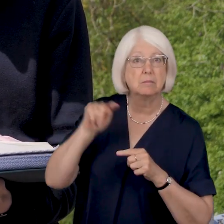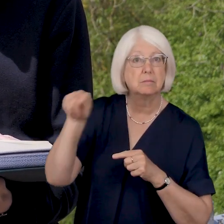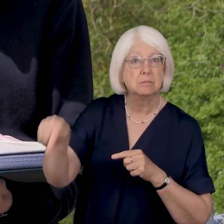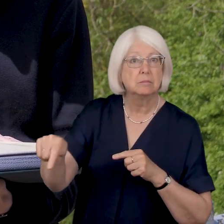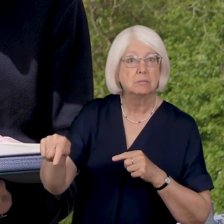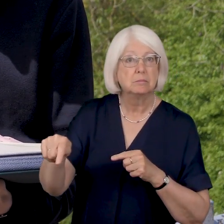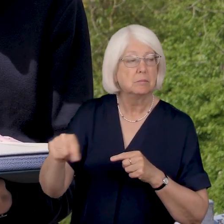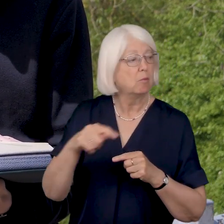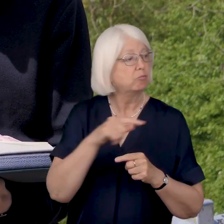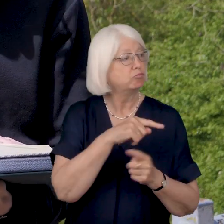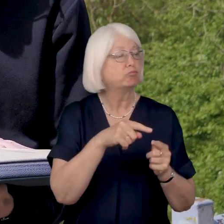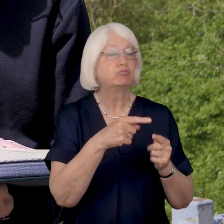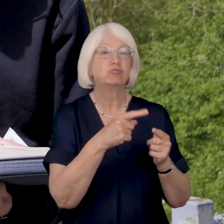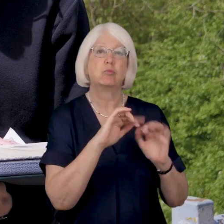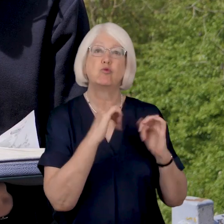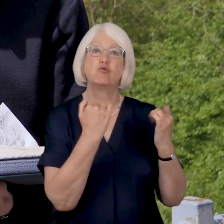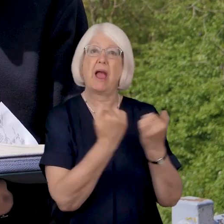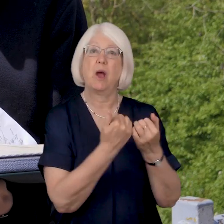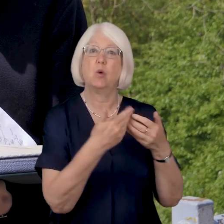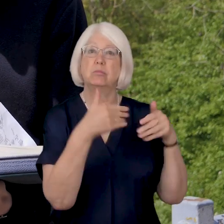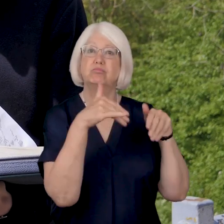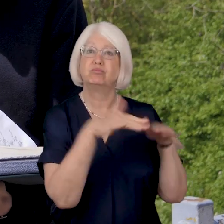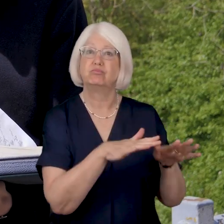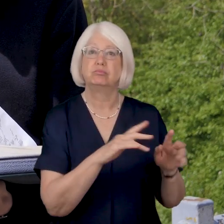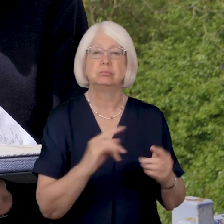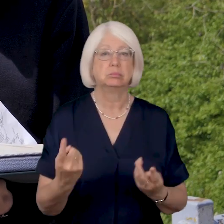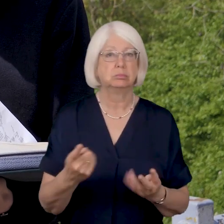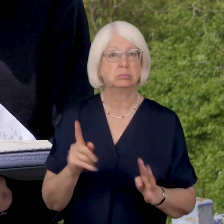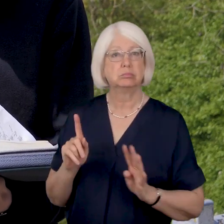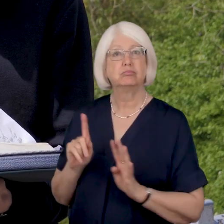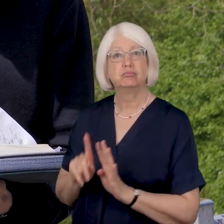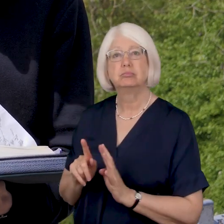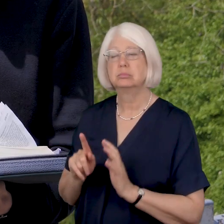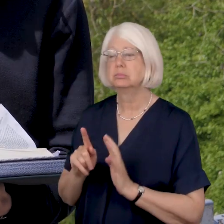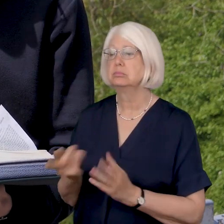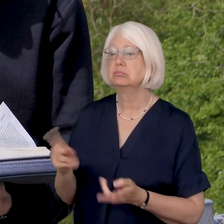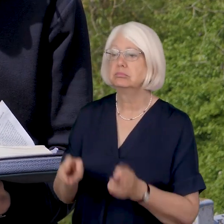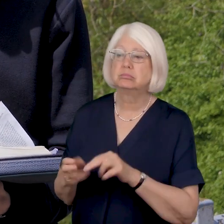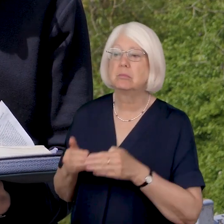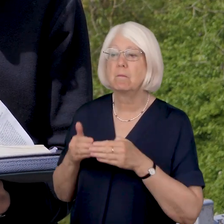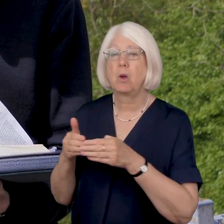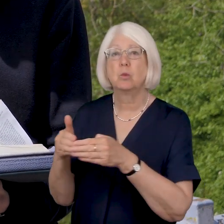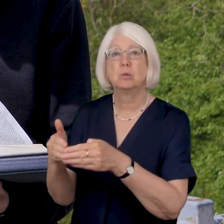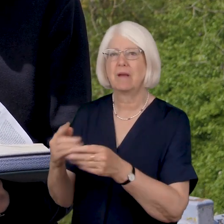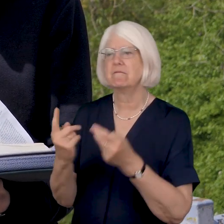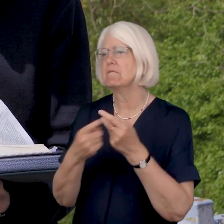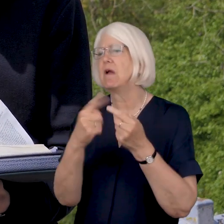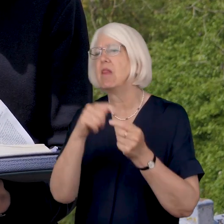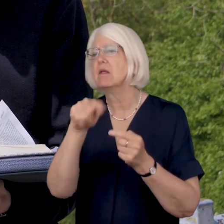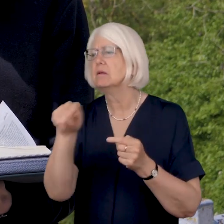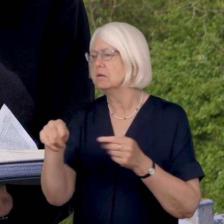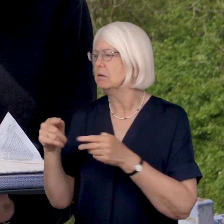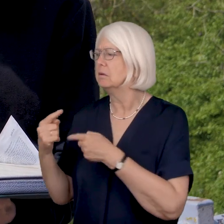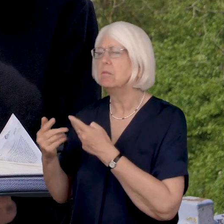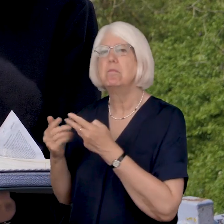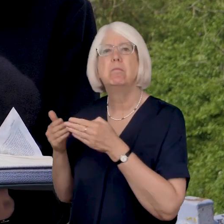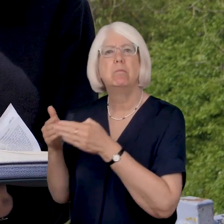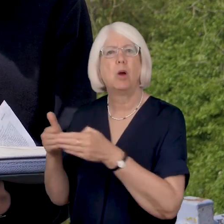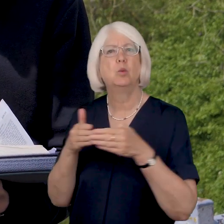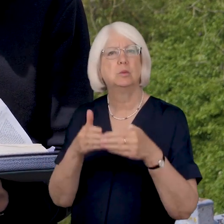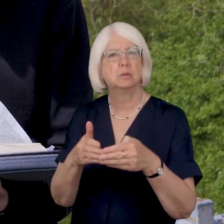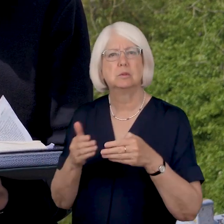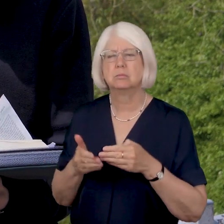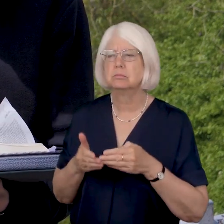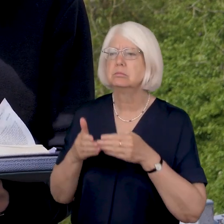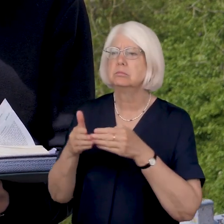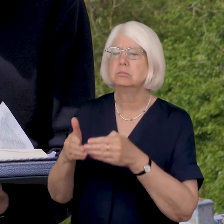behind, they took him along, just as he was in the boat. There were also other boats with him. A furious squall